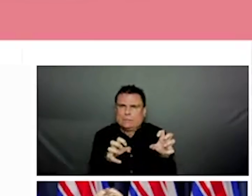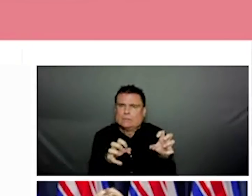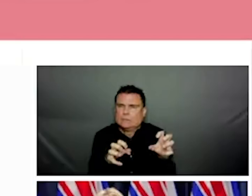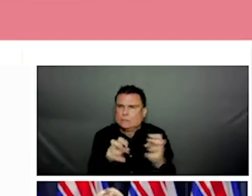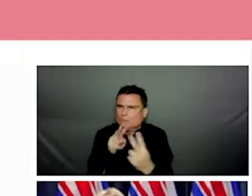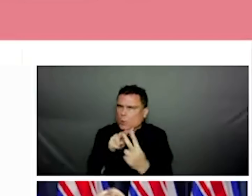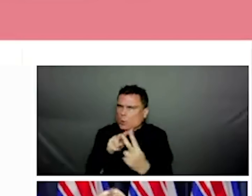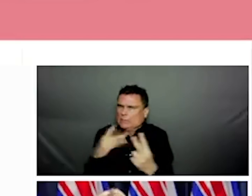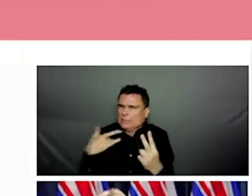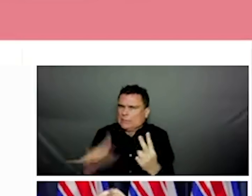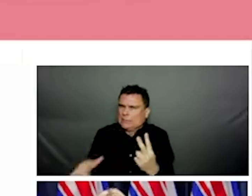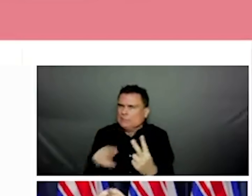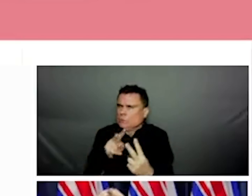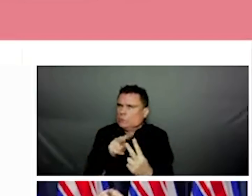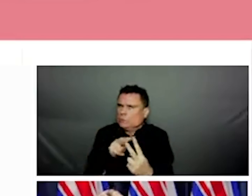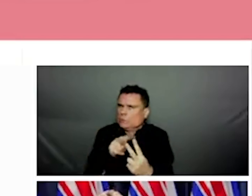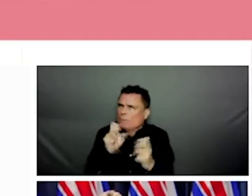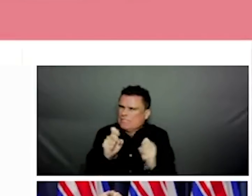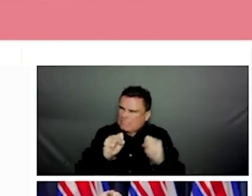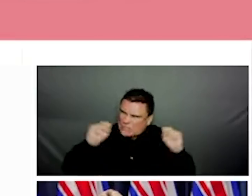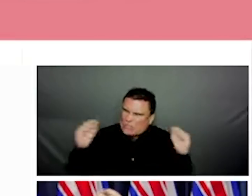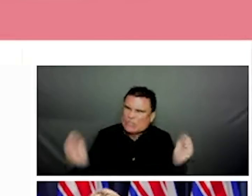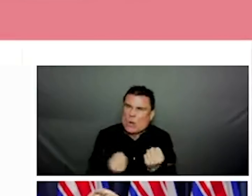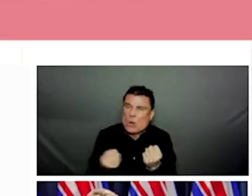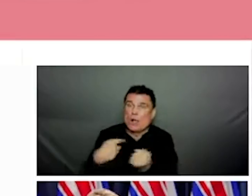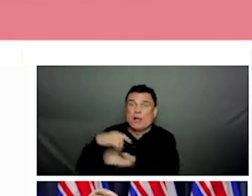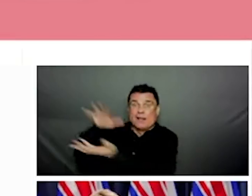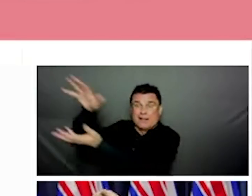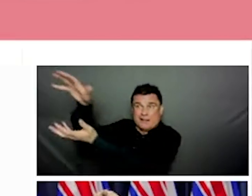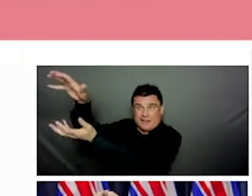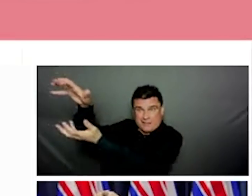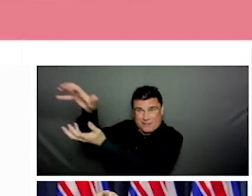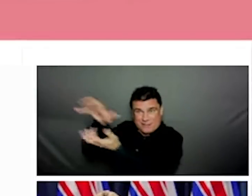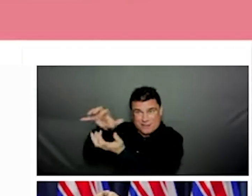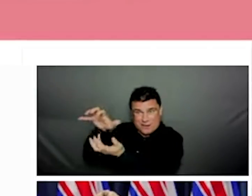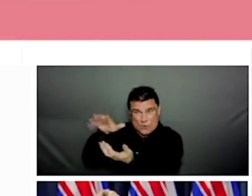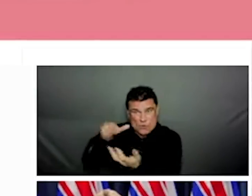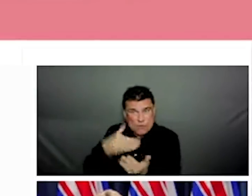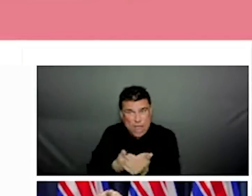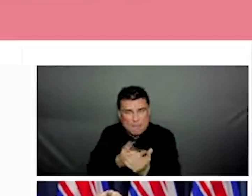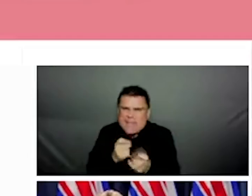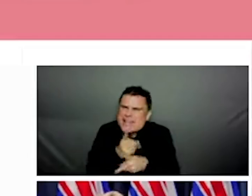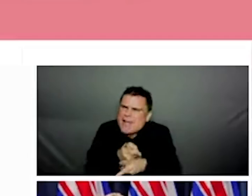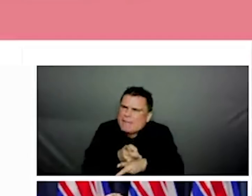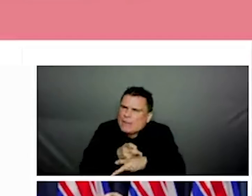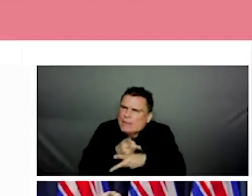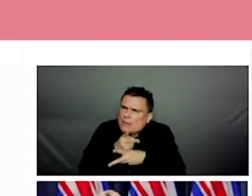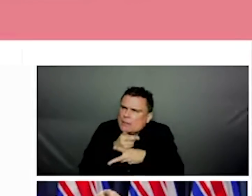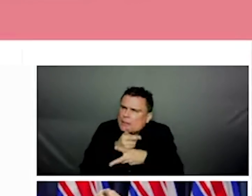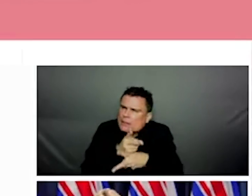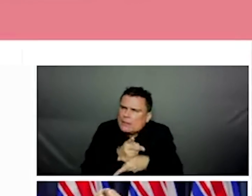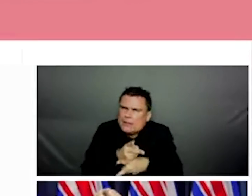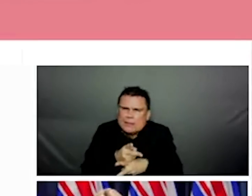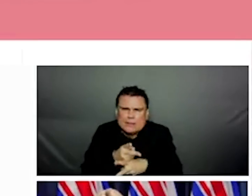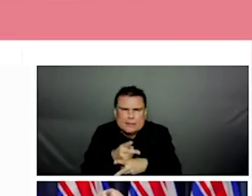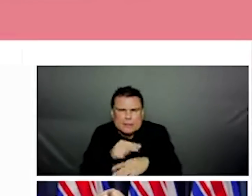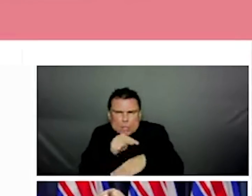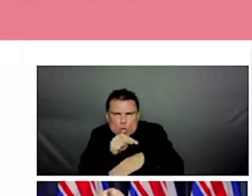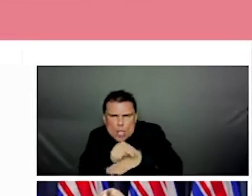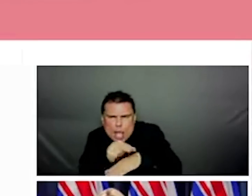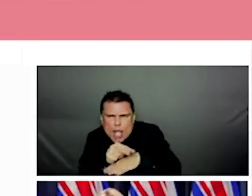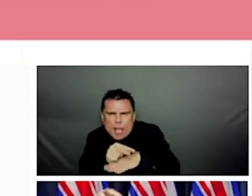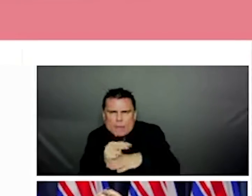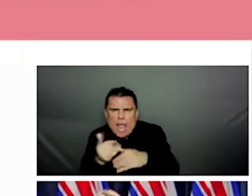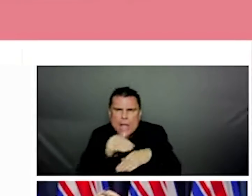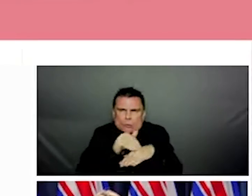delicate in how they're made, and they need to be handled very cautiously, most of it while frozen. So we have done a lot of work preparing for the